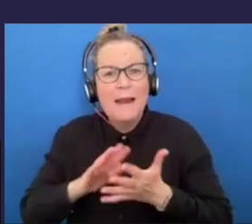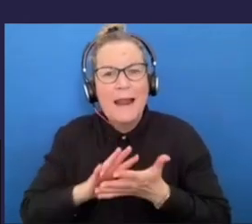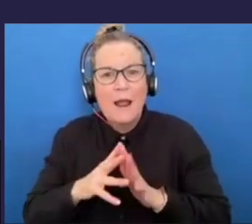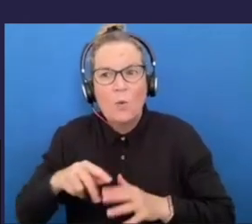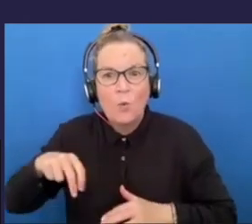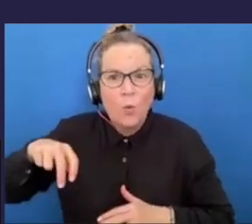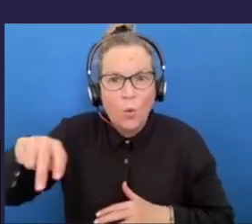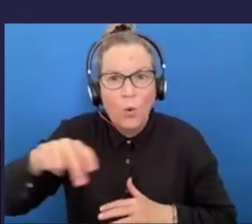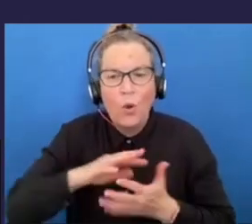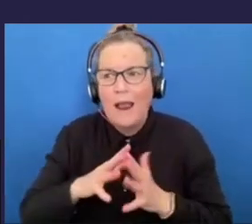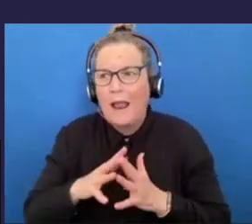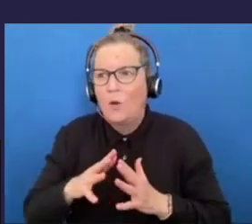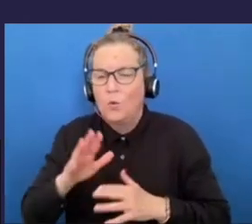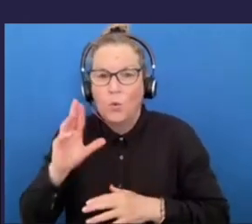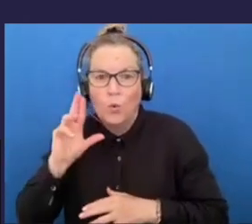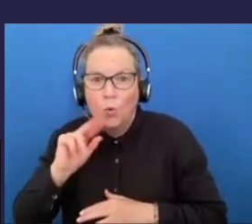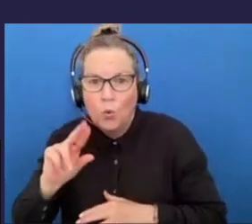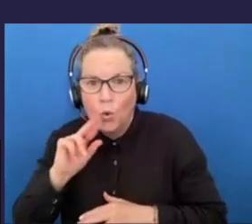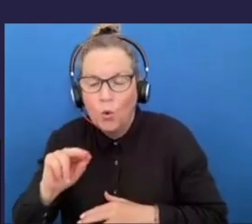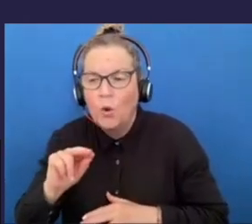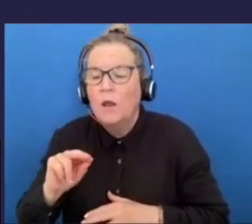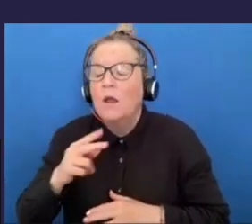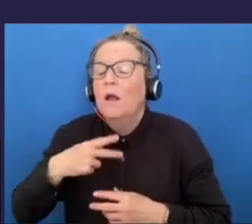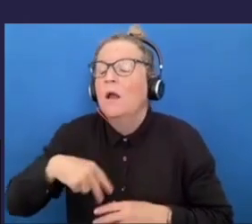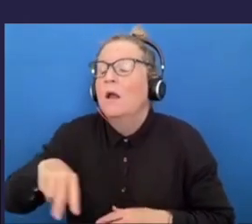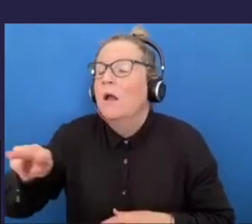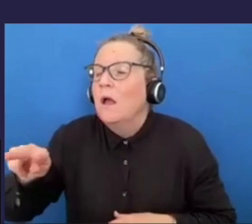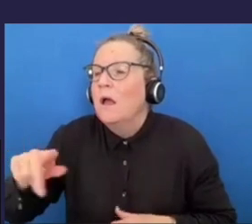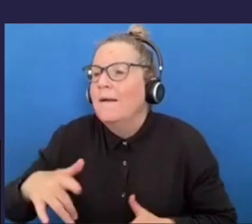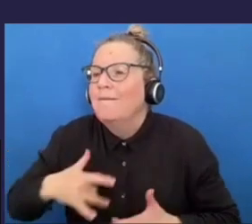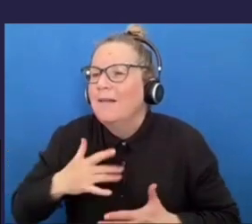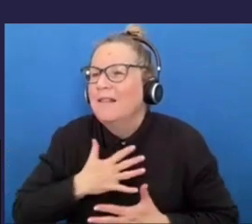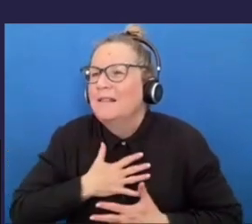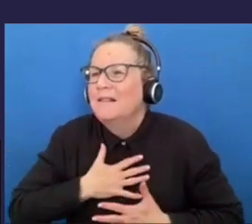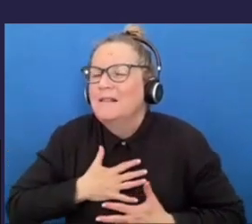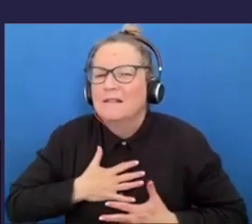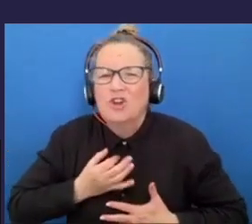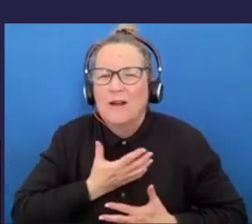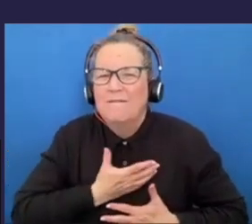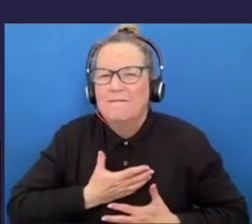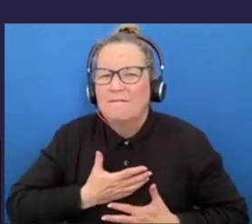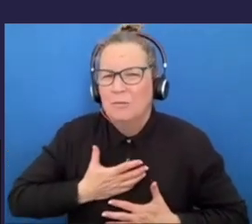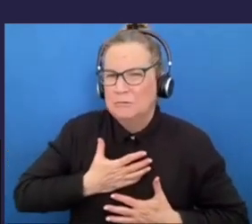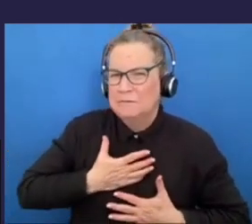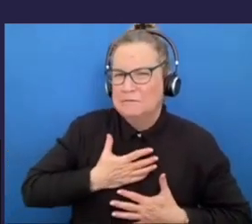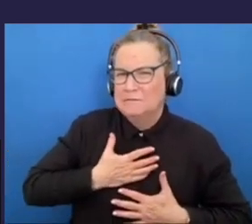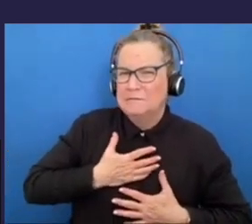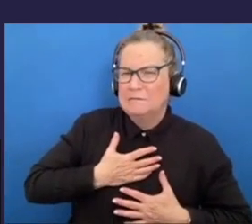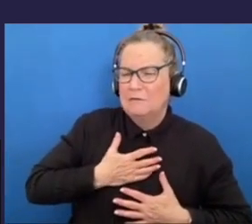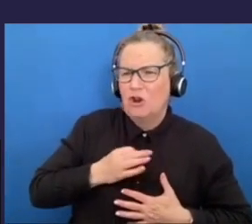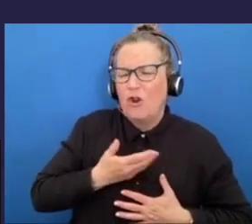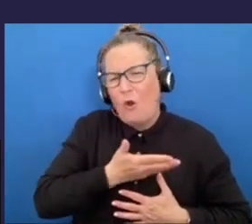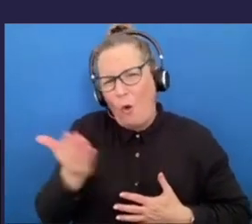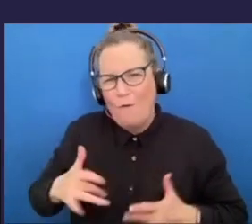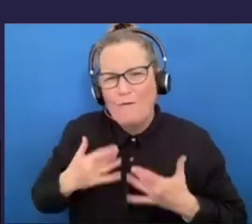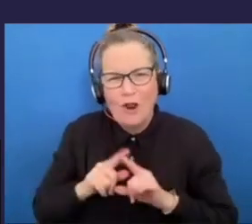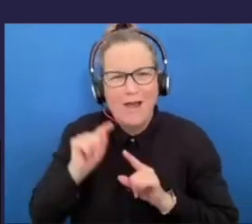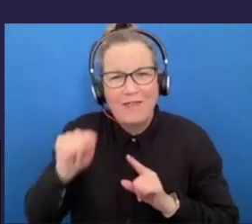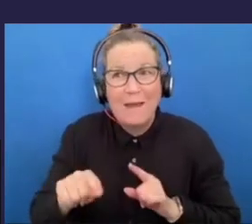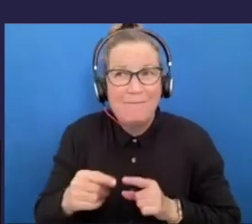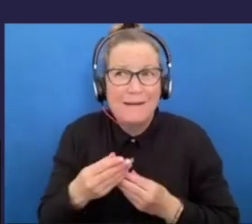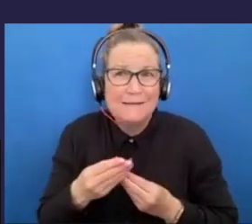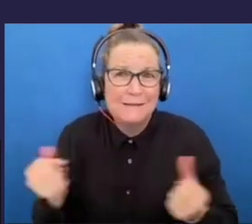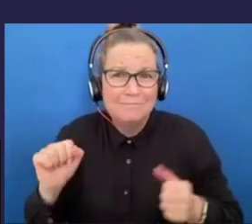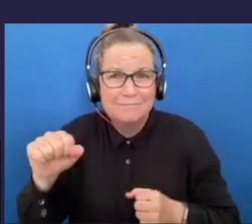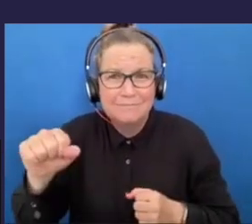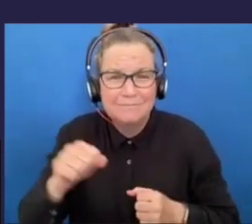Someone's difference can take us out of our comfort zone. Not everyone reacts to difference this way, but it is a common psychological feature. Second,